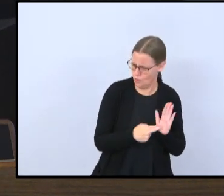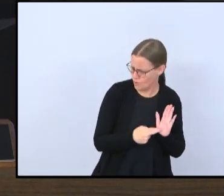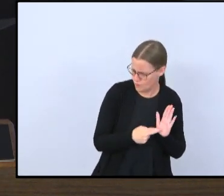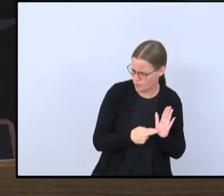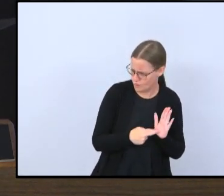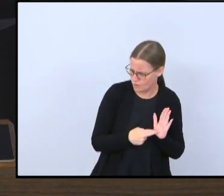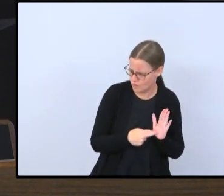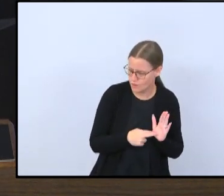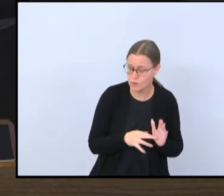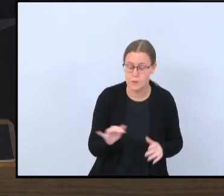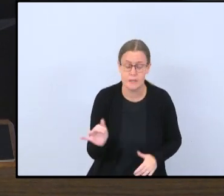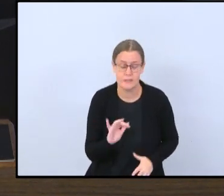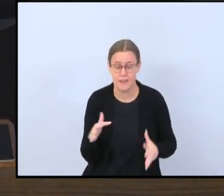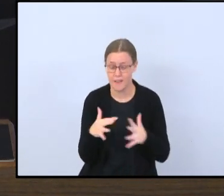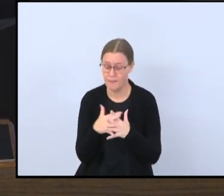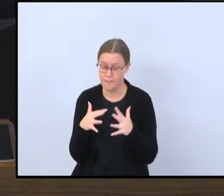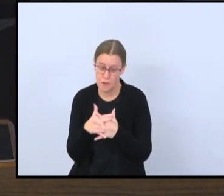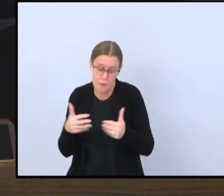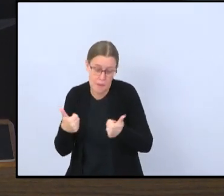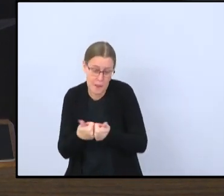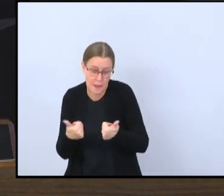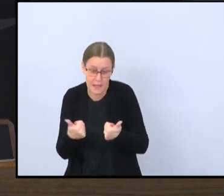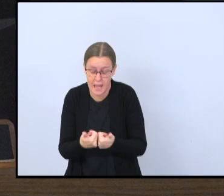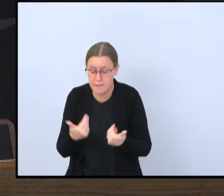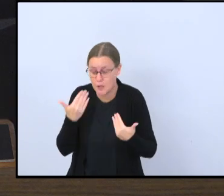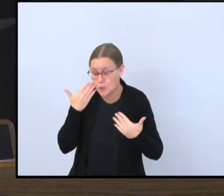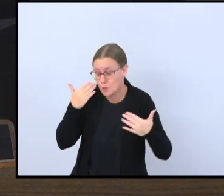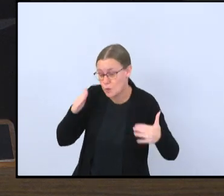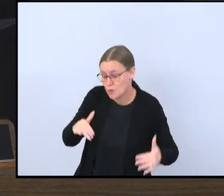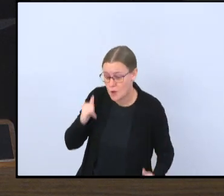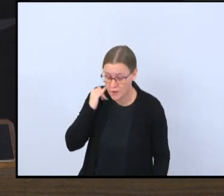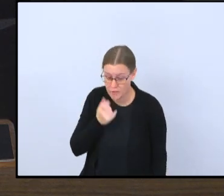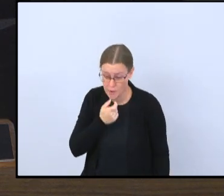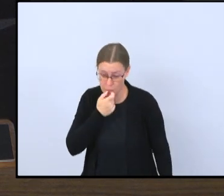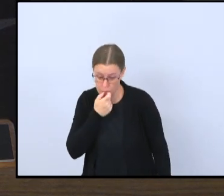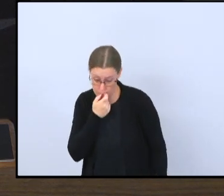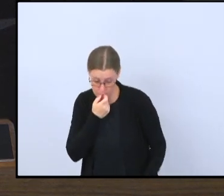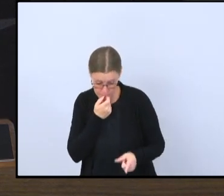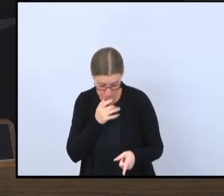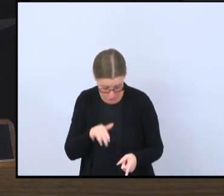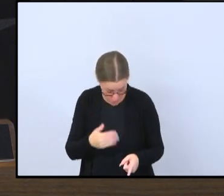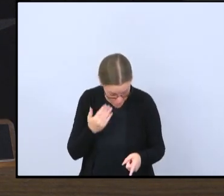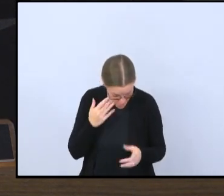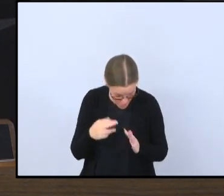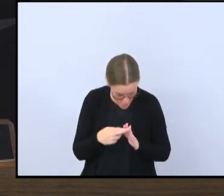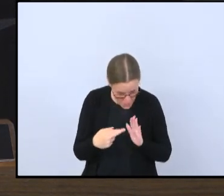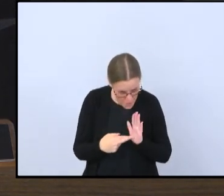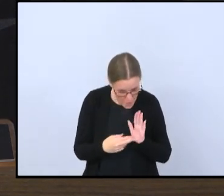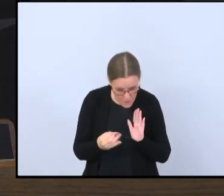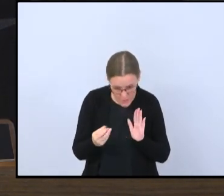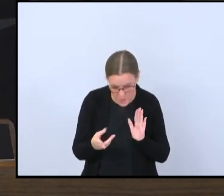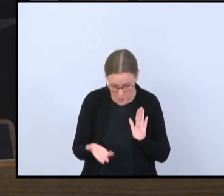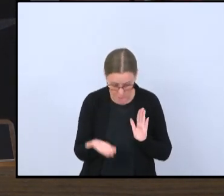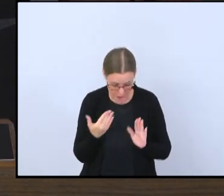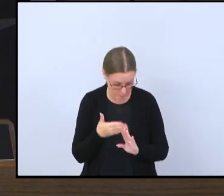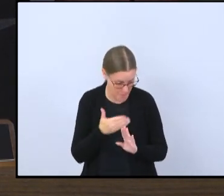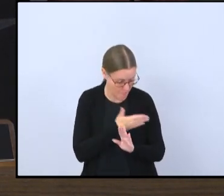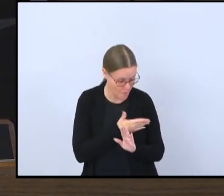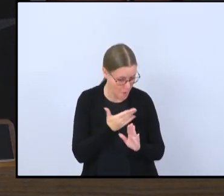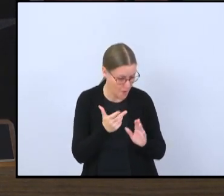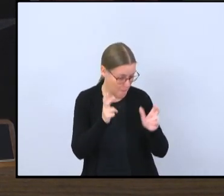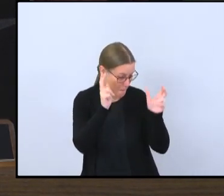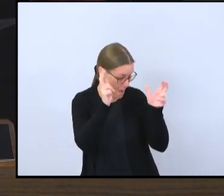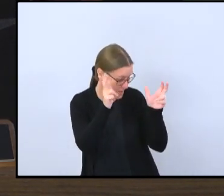it was like playing a football game and not knowing if the referee knew the rules to the game or he was maybe a basketball,